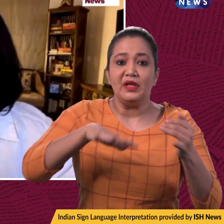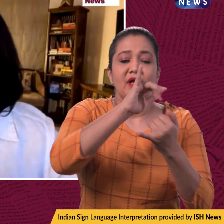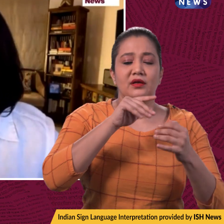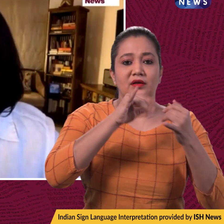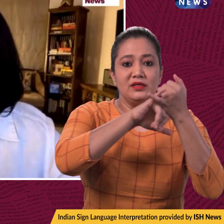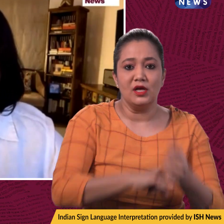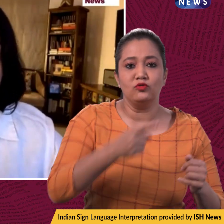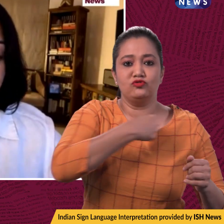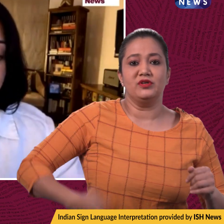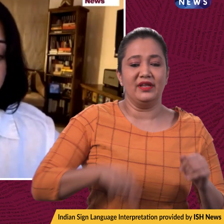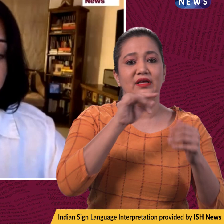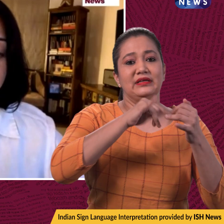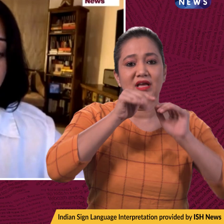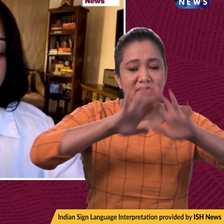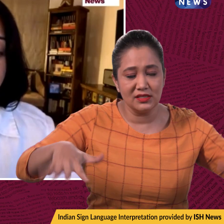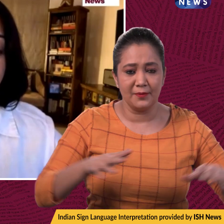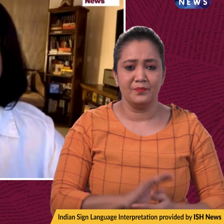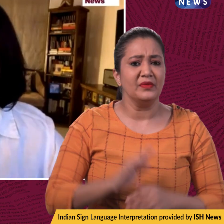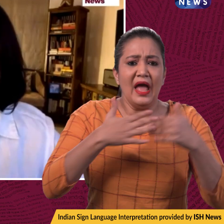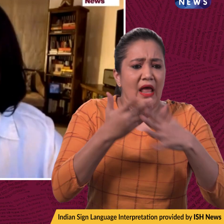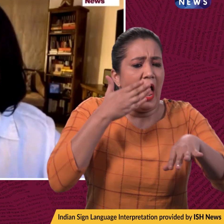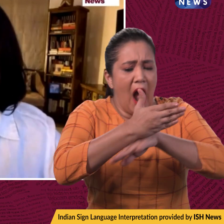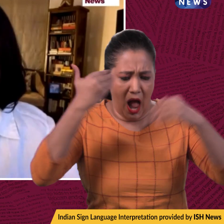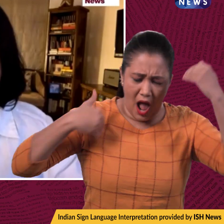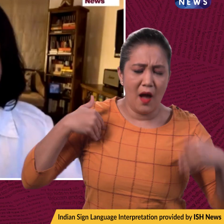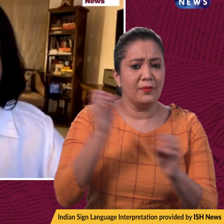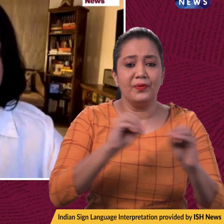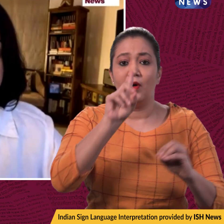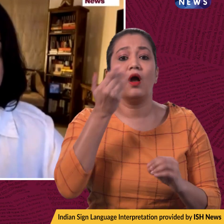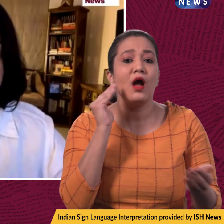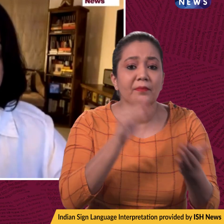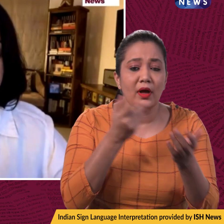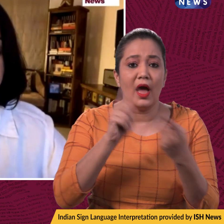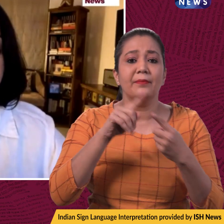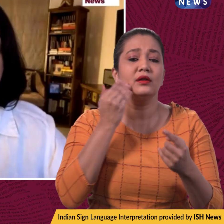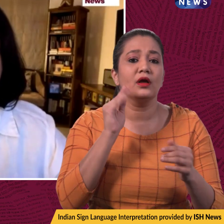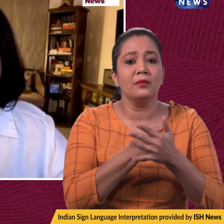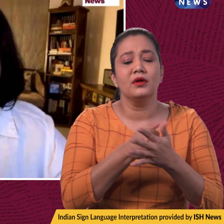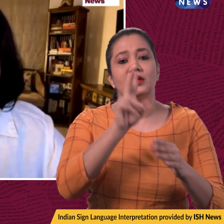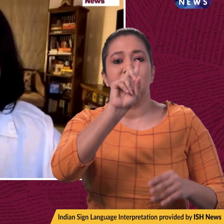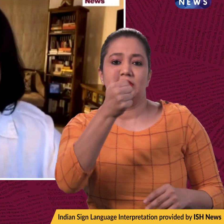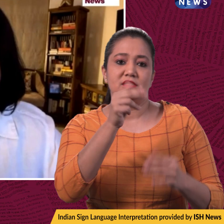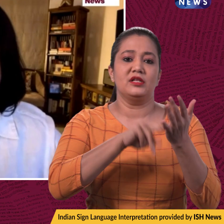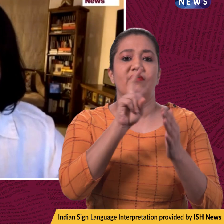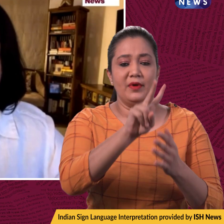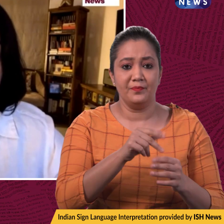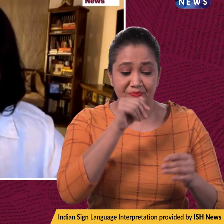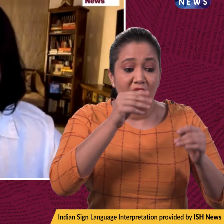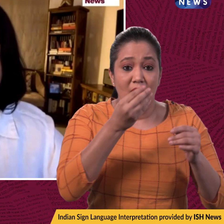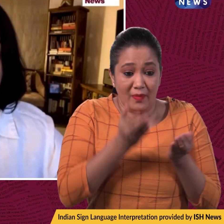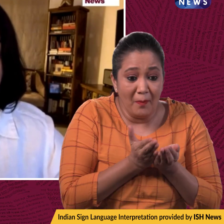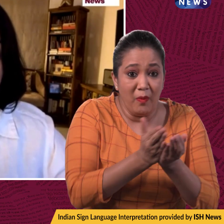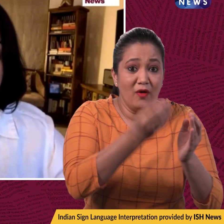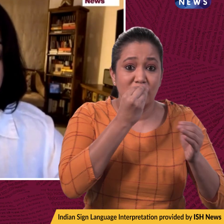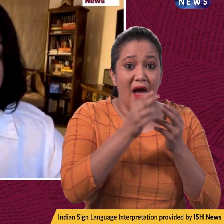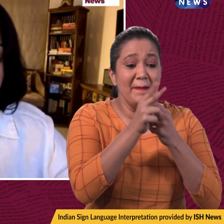According to CNN, the Philippine Foreign Affairs Secretary has said no one was hurt during the November 16th incident, but the boats that were transporting food